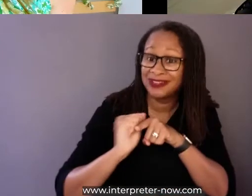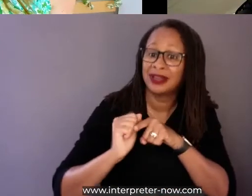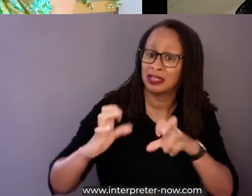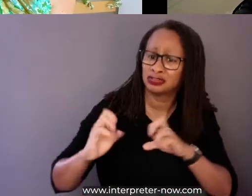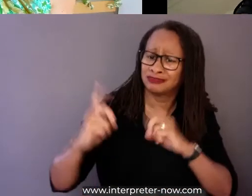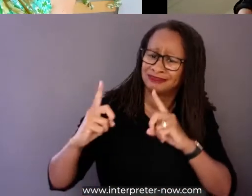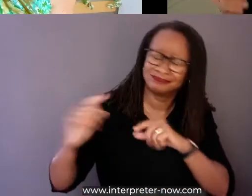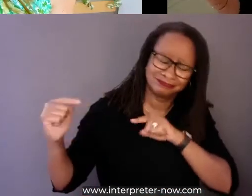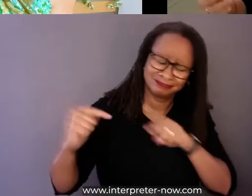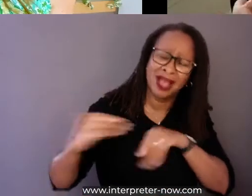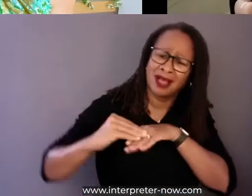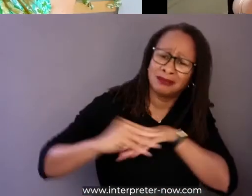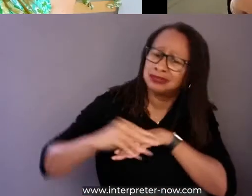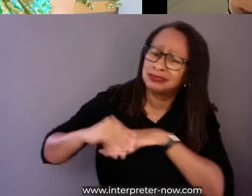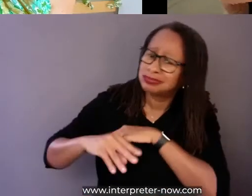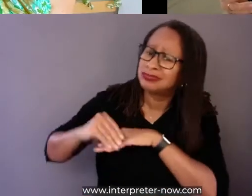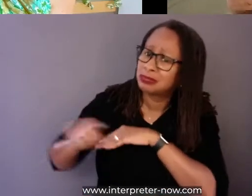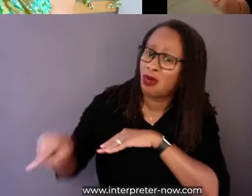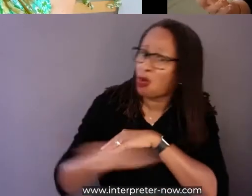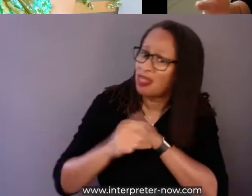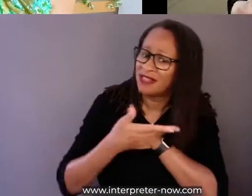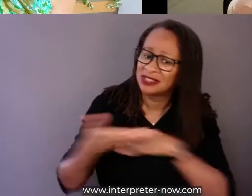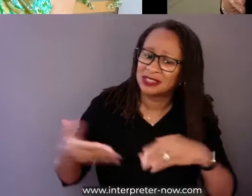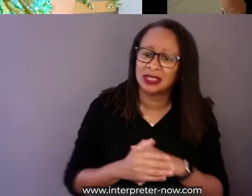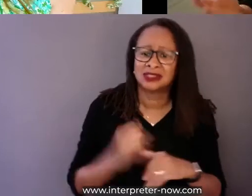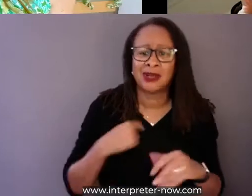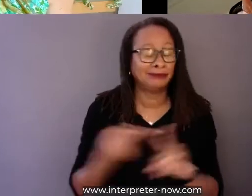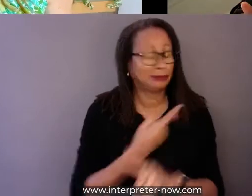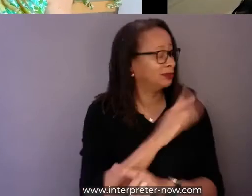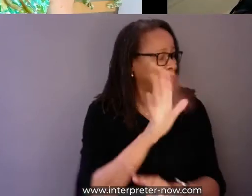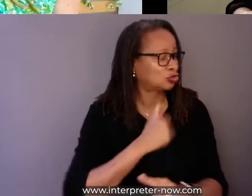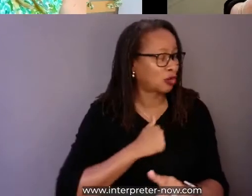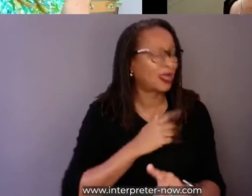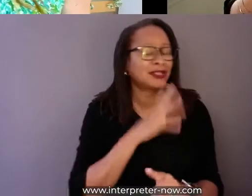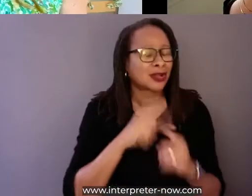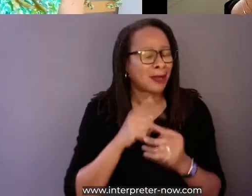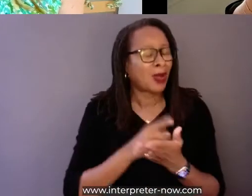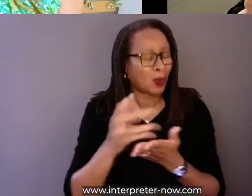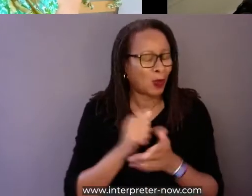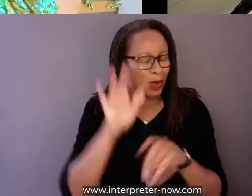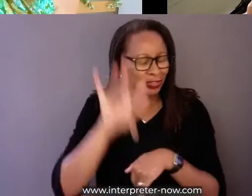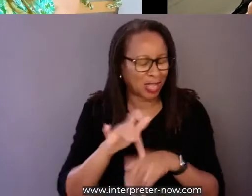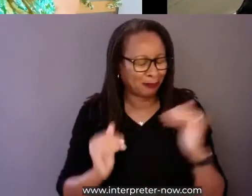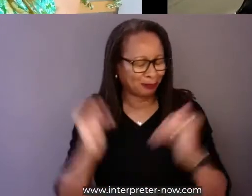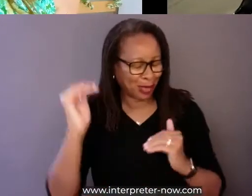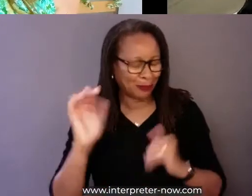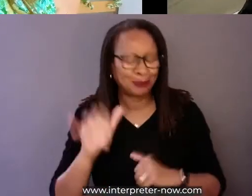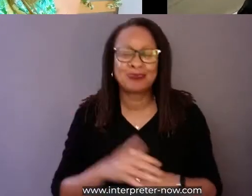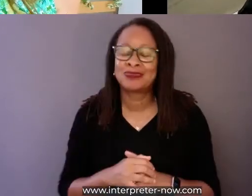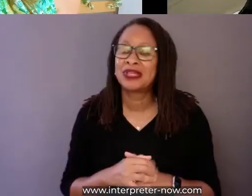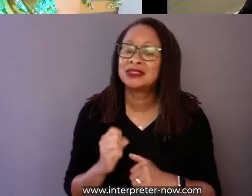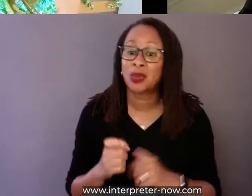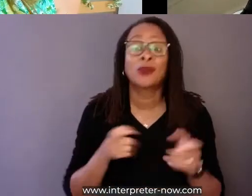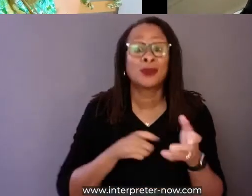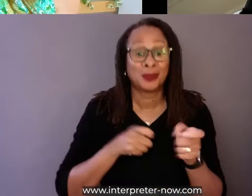part of all of this. And so sorry, I digress. I was talking about the wage gap. So we manage our